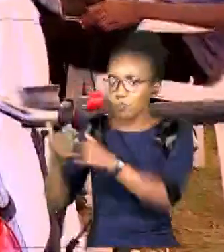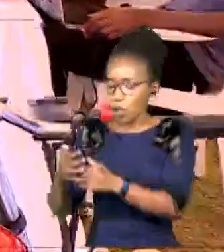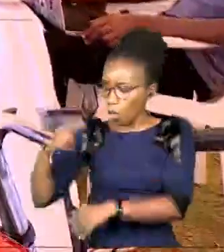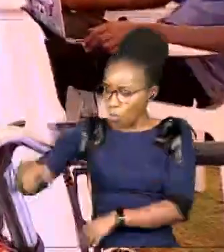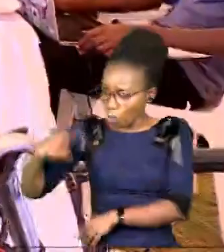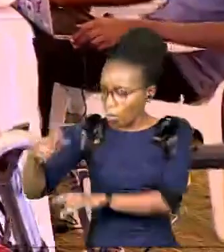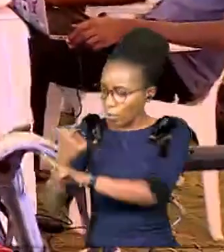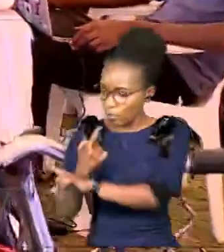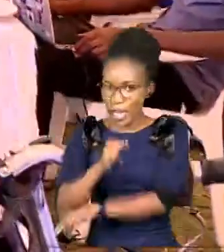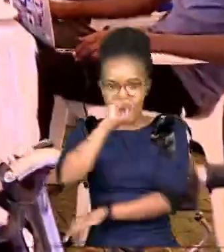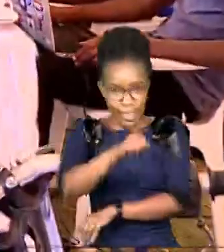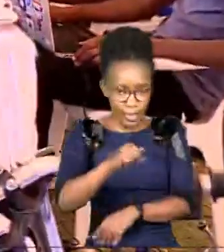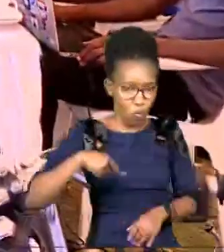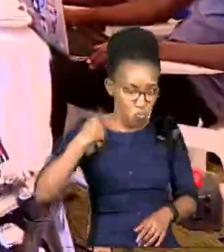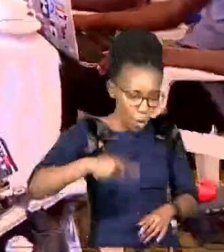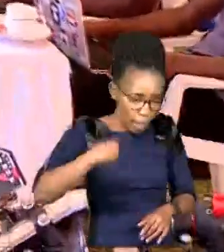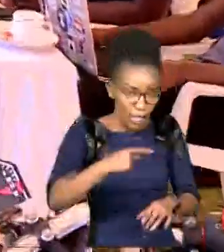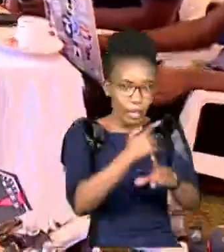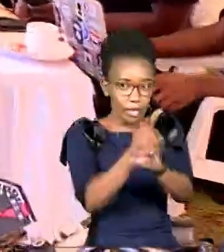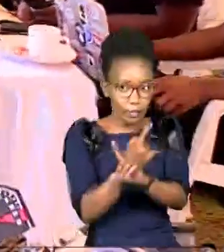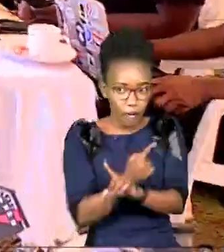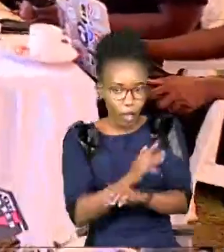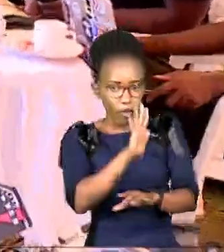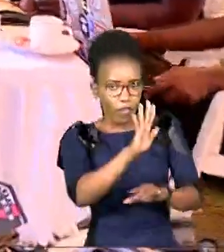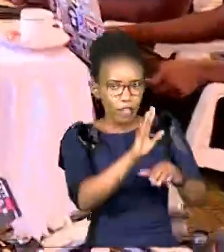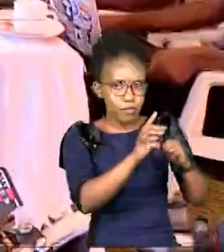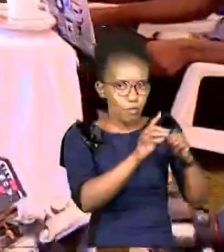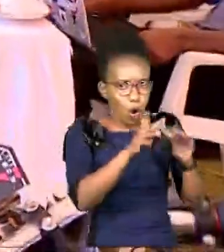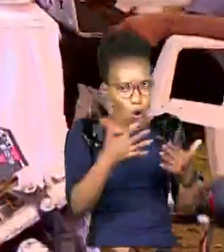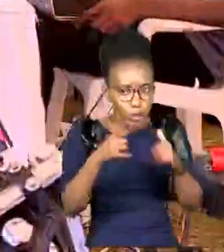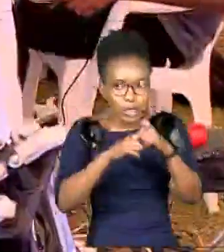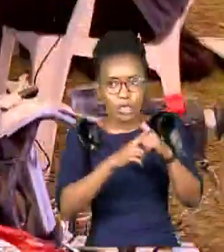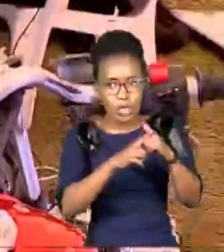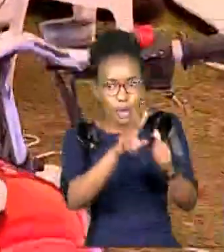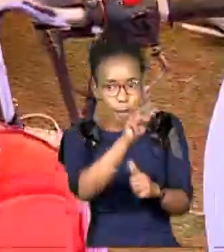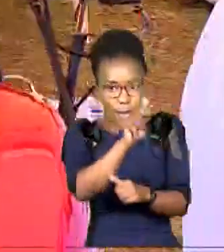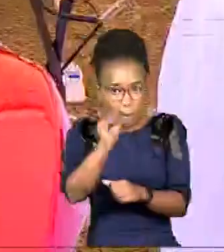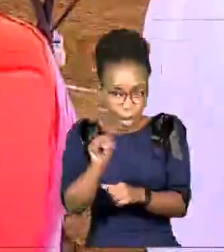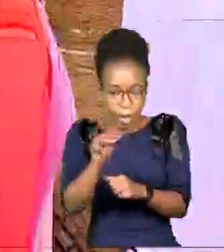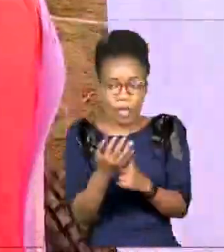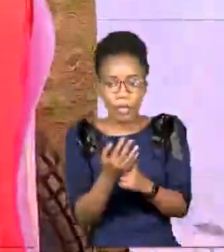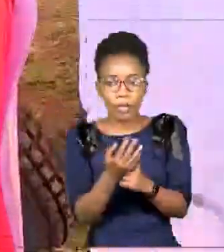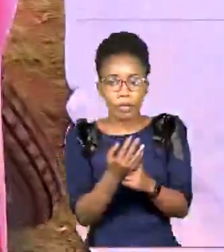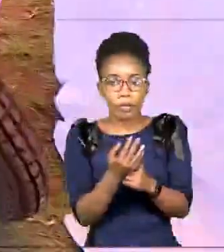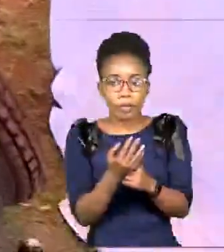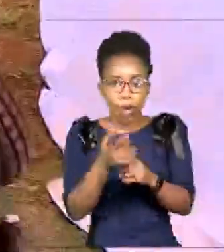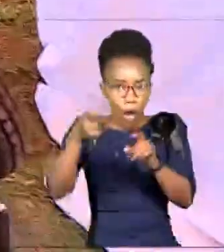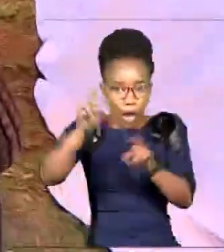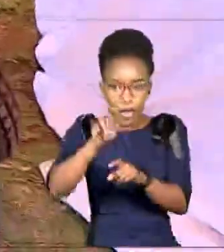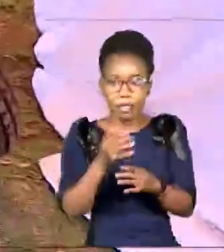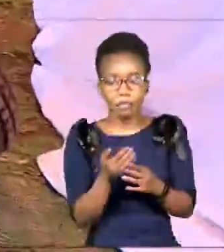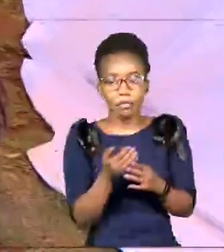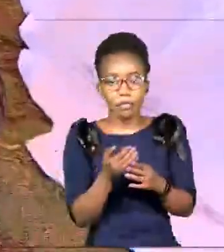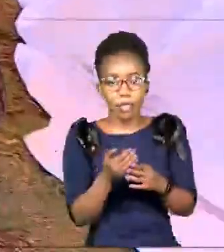The wheels are different. As you can see, we're working with 5 to 6 millimeter inch tires for the rear and also the front too to increase better traction for the